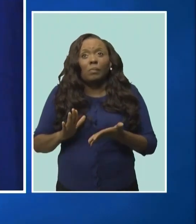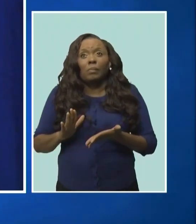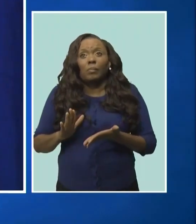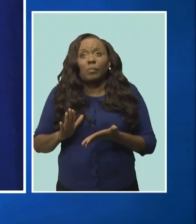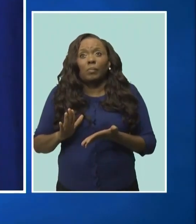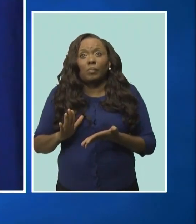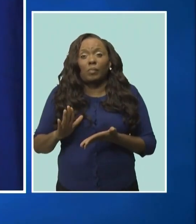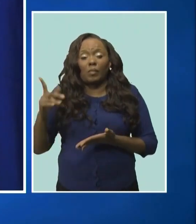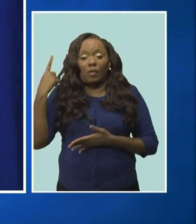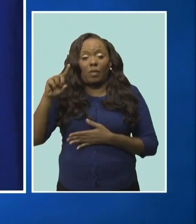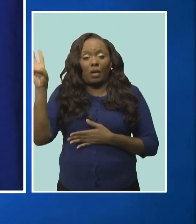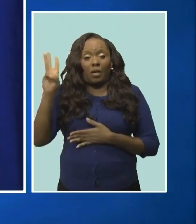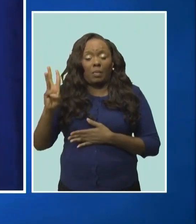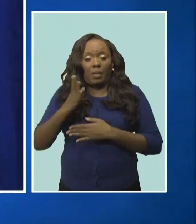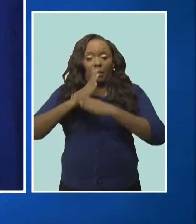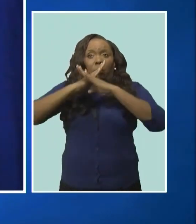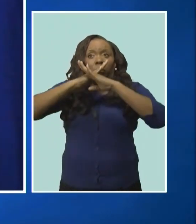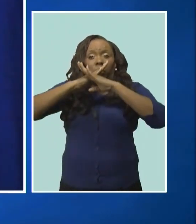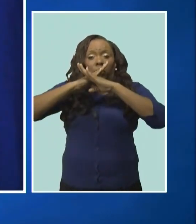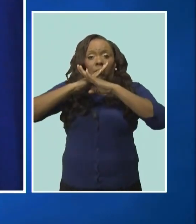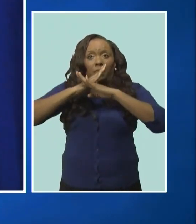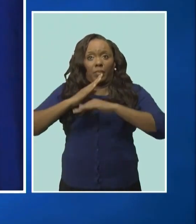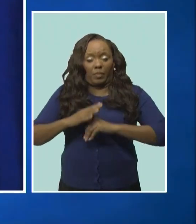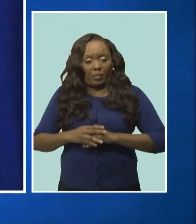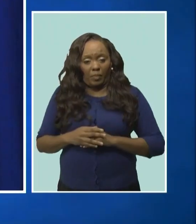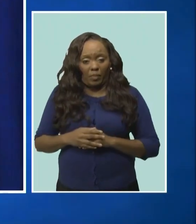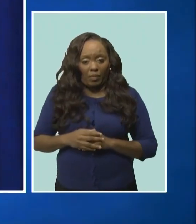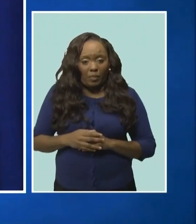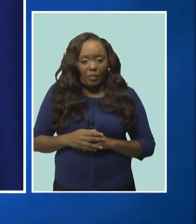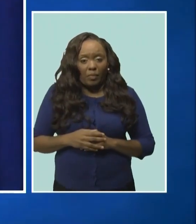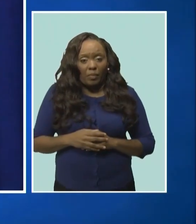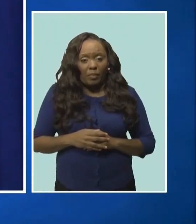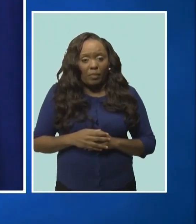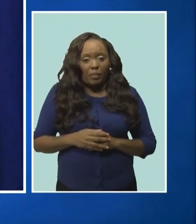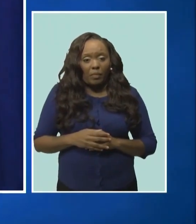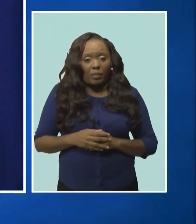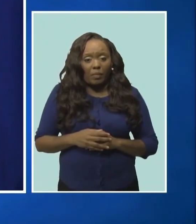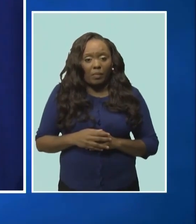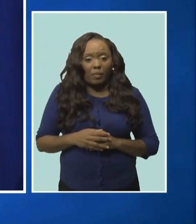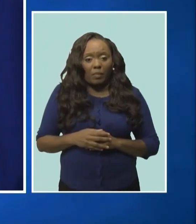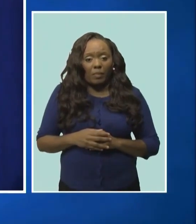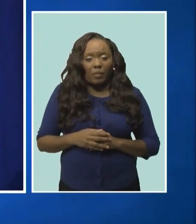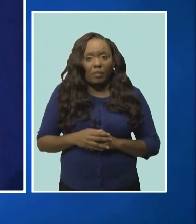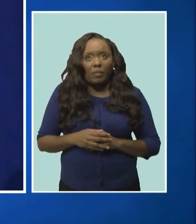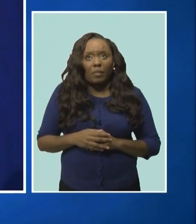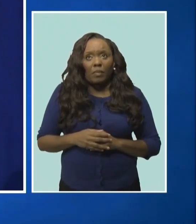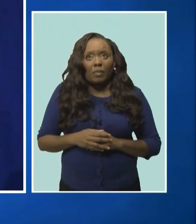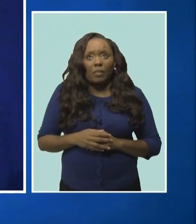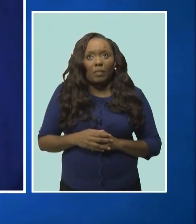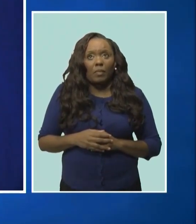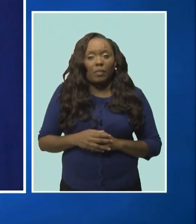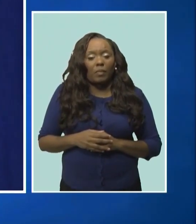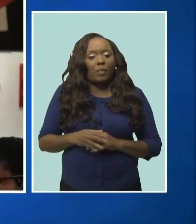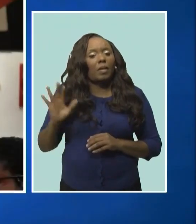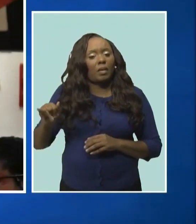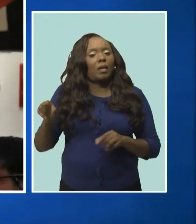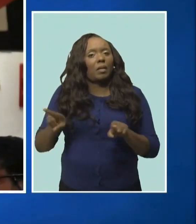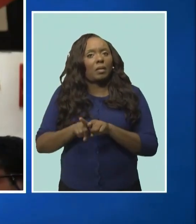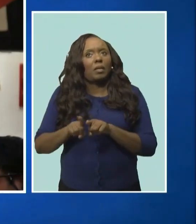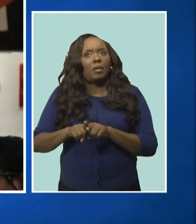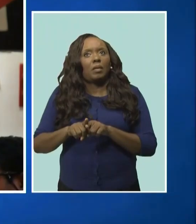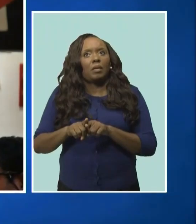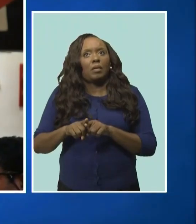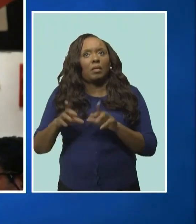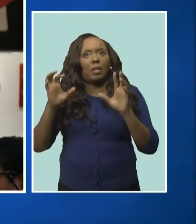climate resilience, that much of that is part of education transformation. One